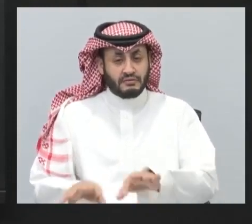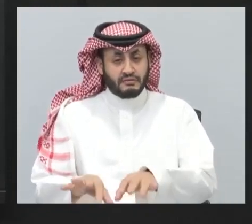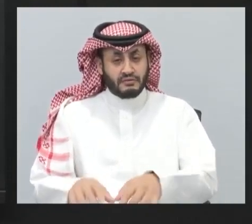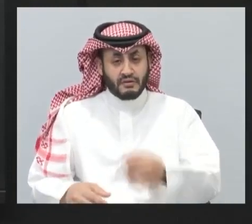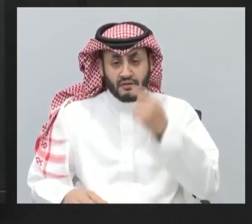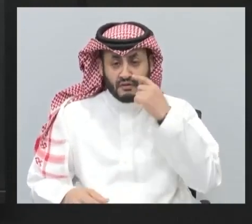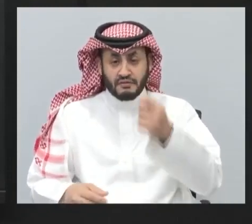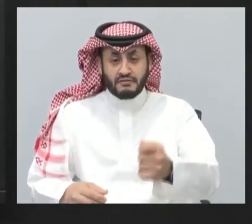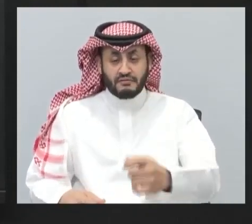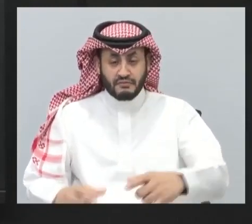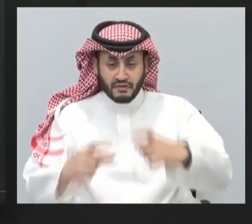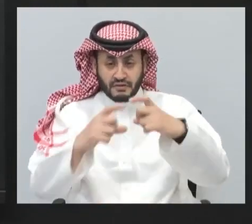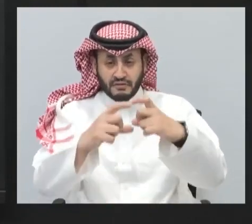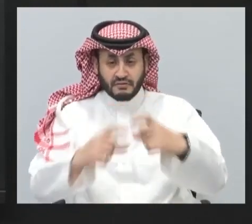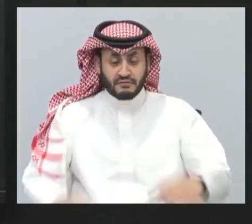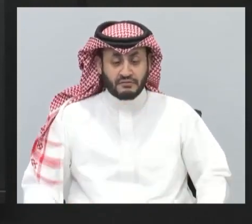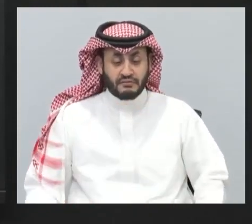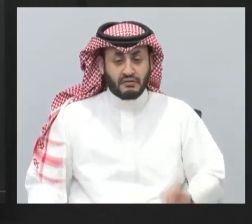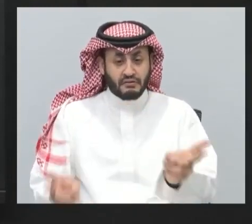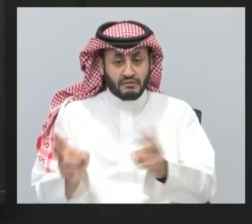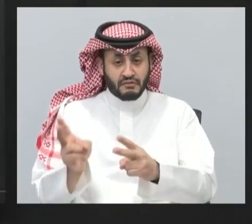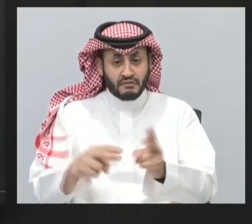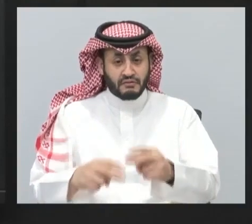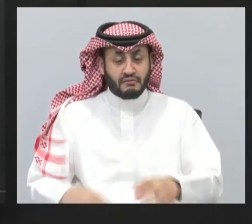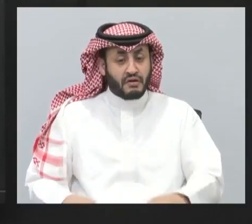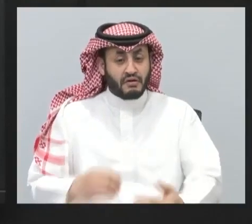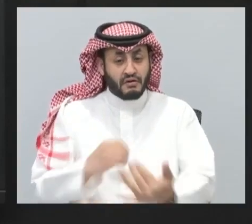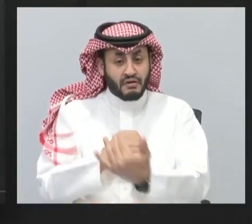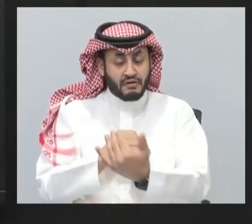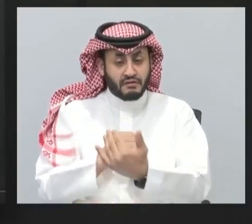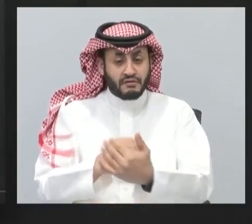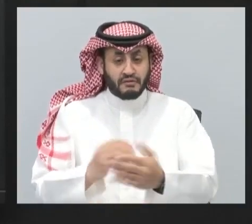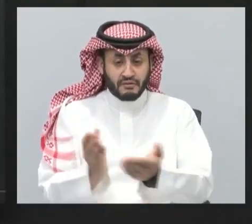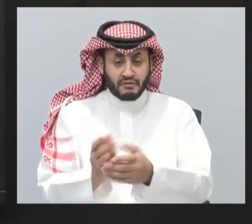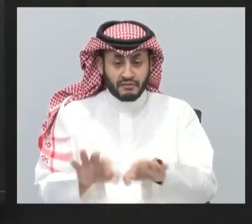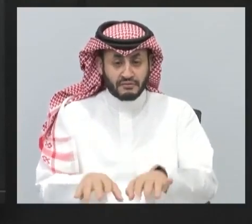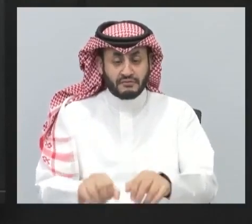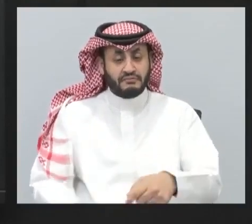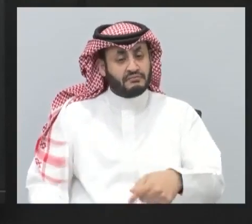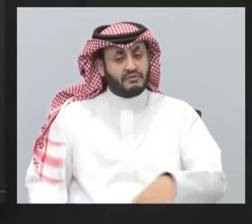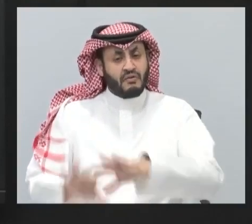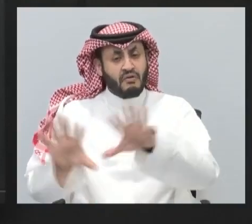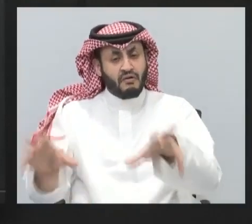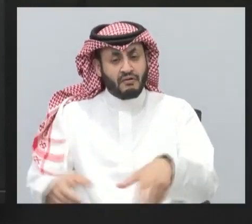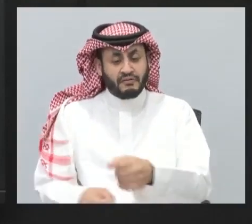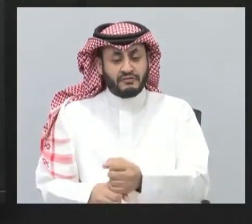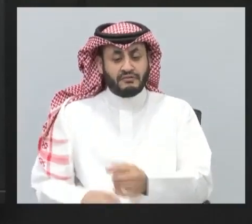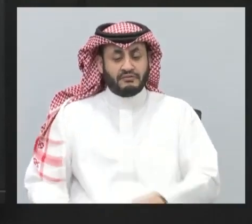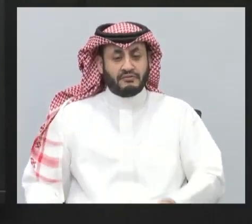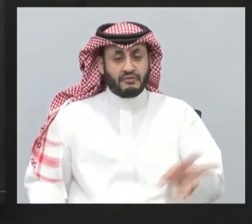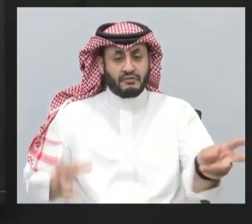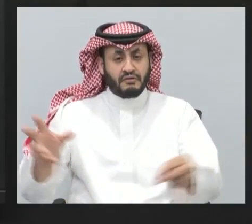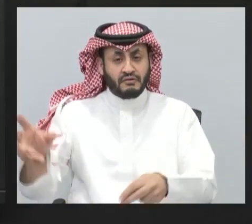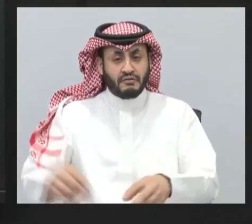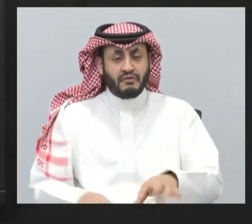a computer. You also can attend classes using your own computer. Computers are